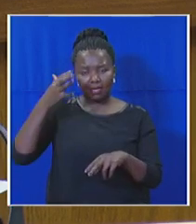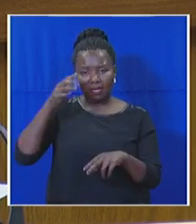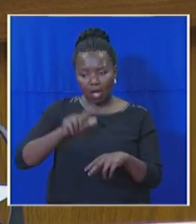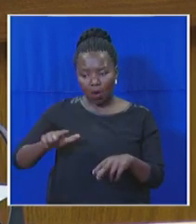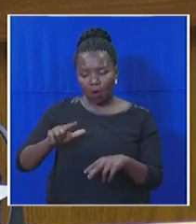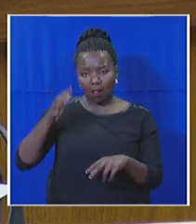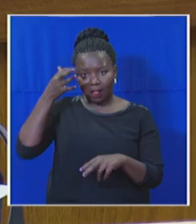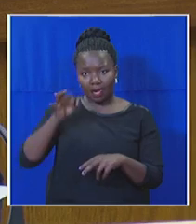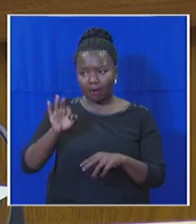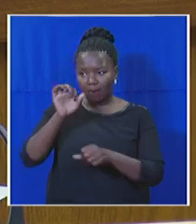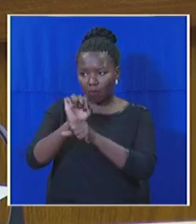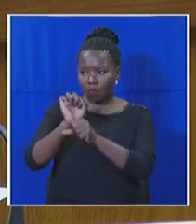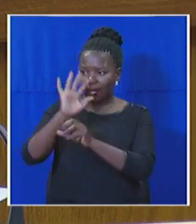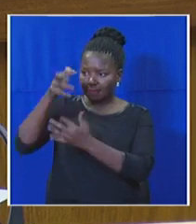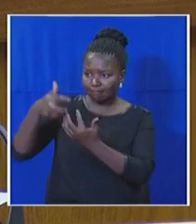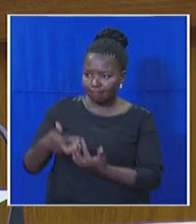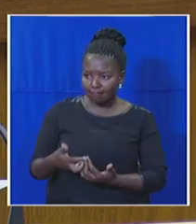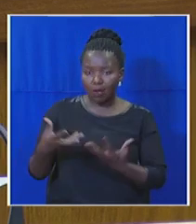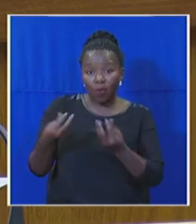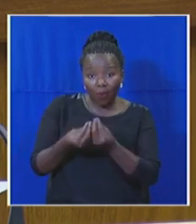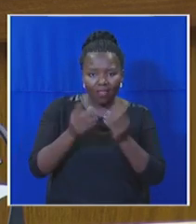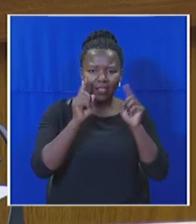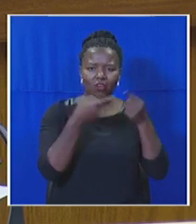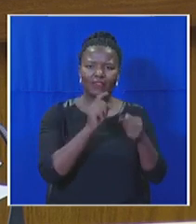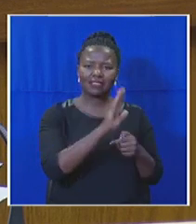mechanisms for expansion and